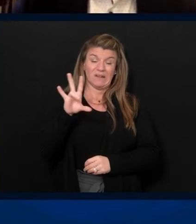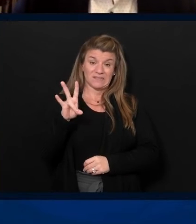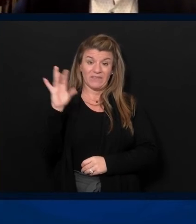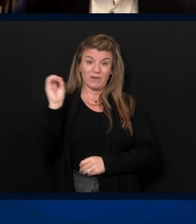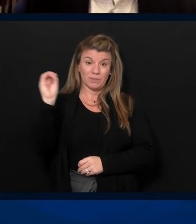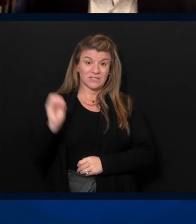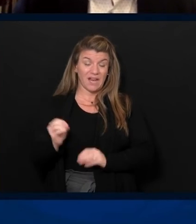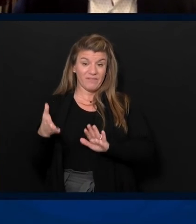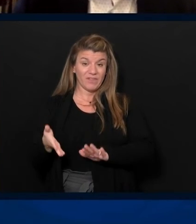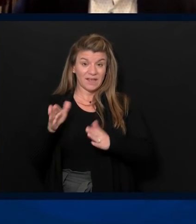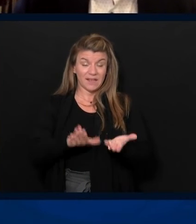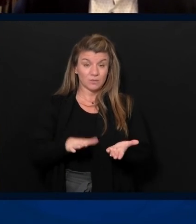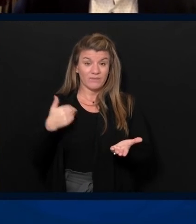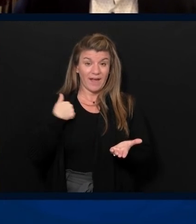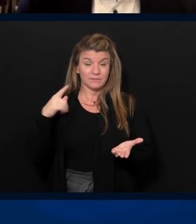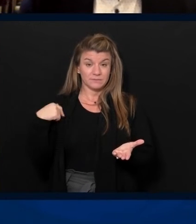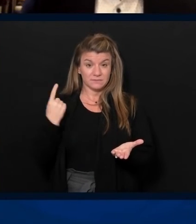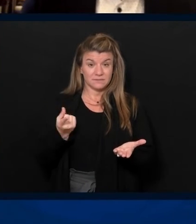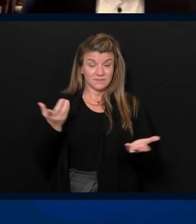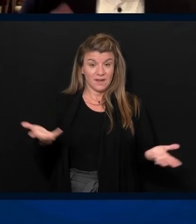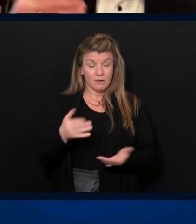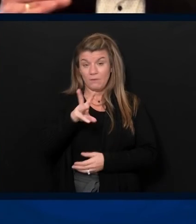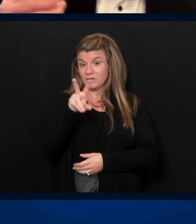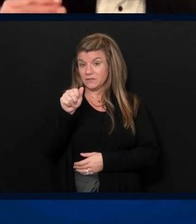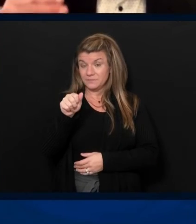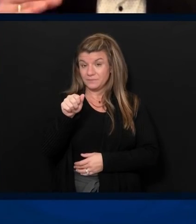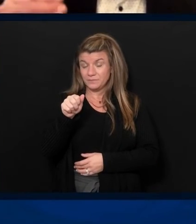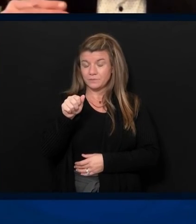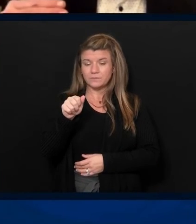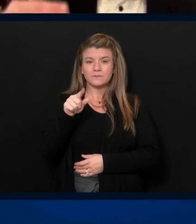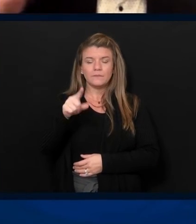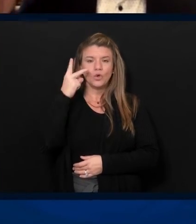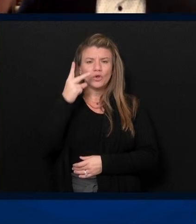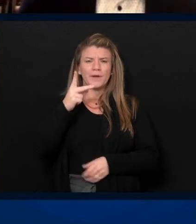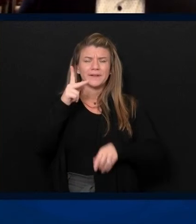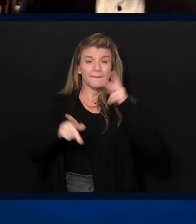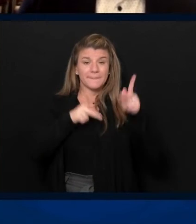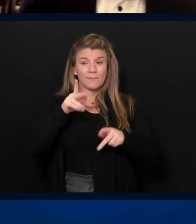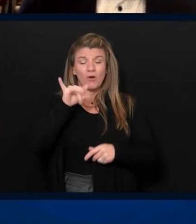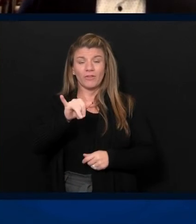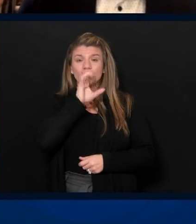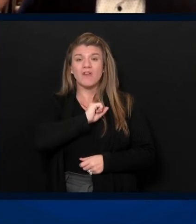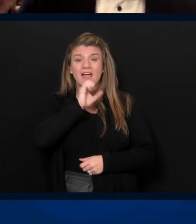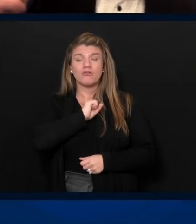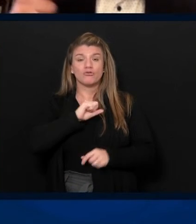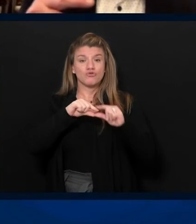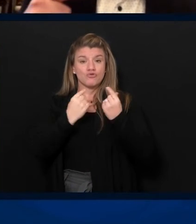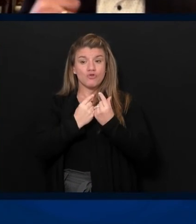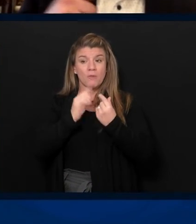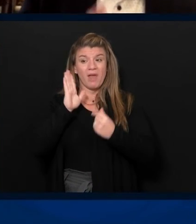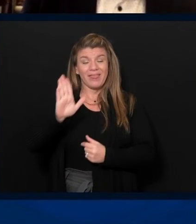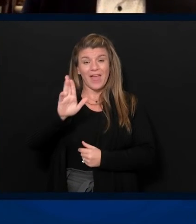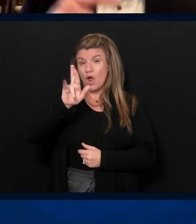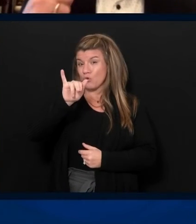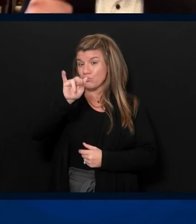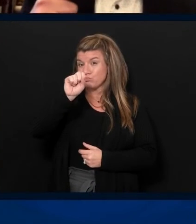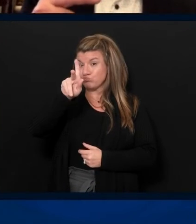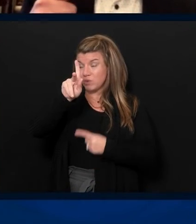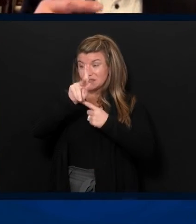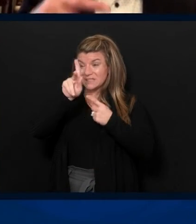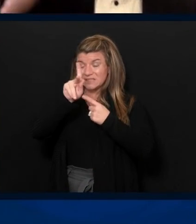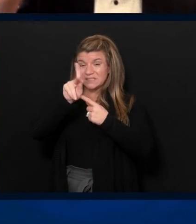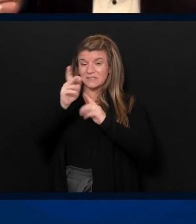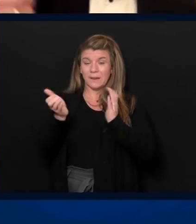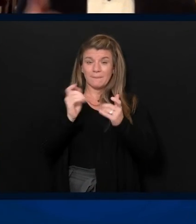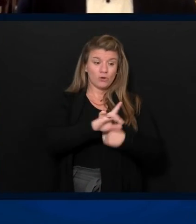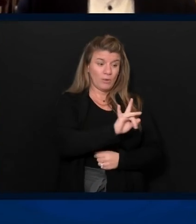77% of the deaths that we have in West Virginia. And when you look at people in those age categories, their risk of dying versus 18 to